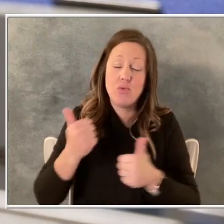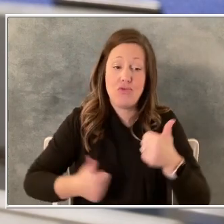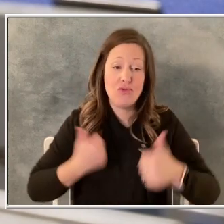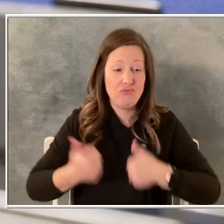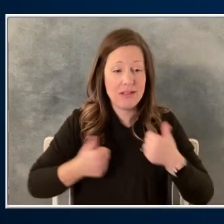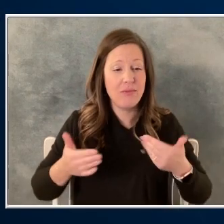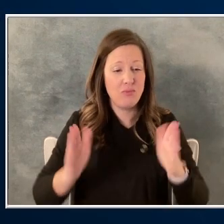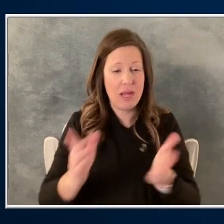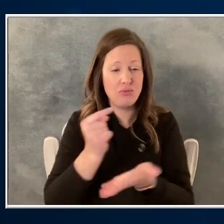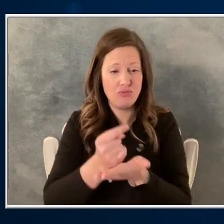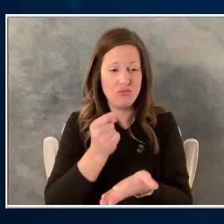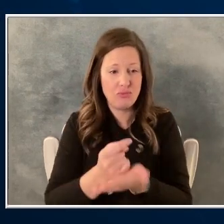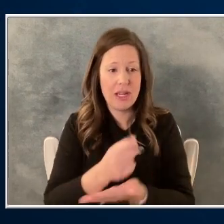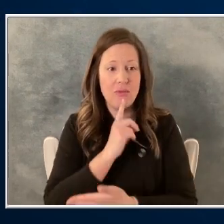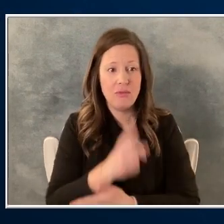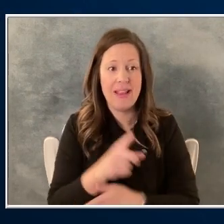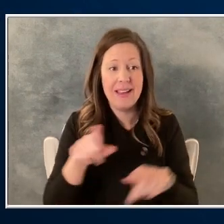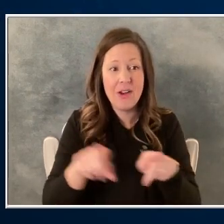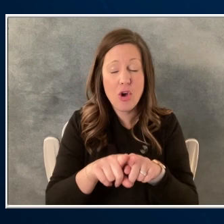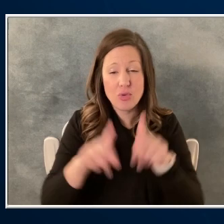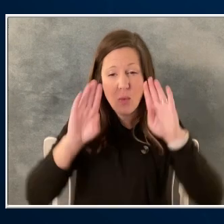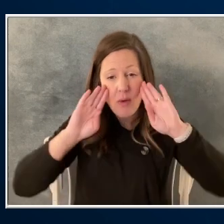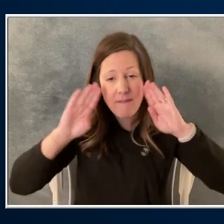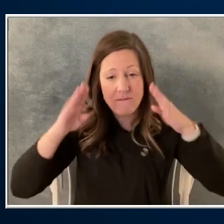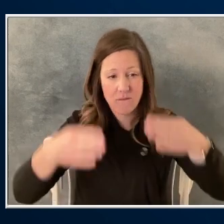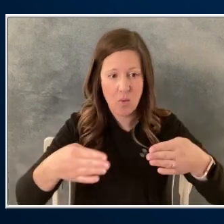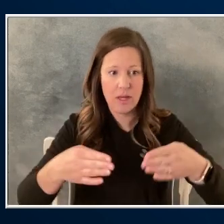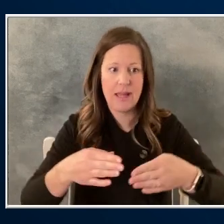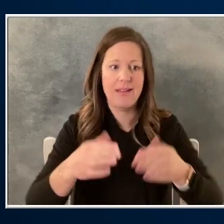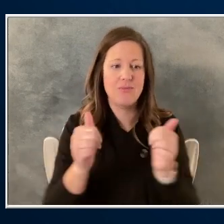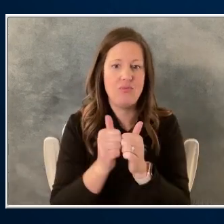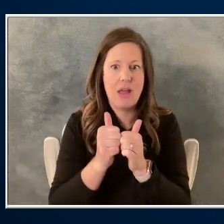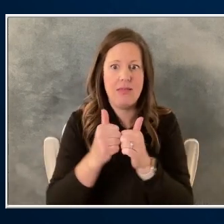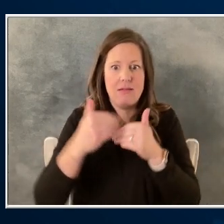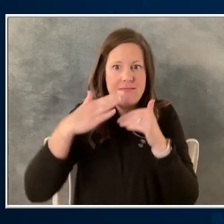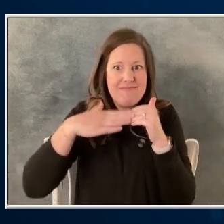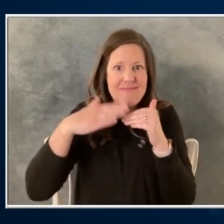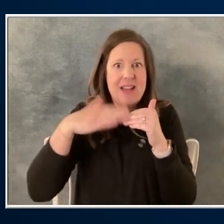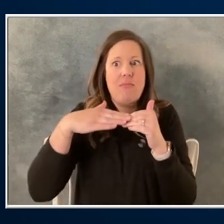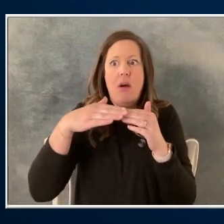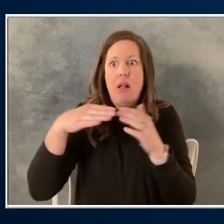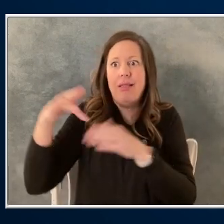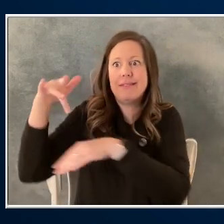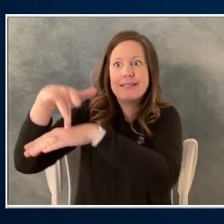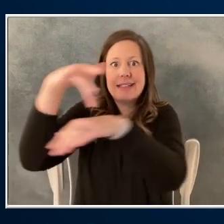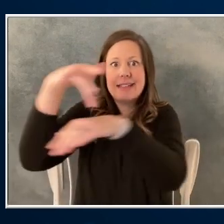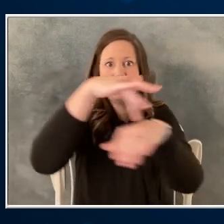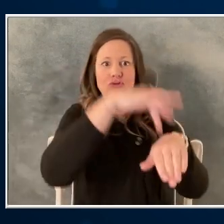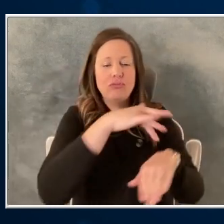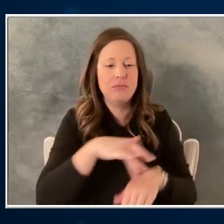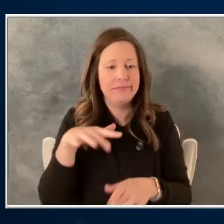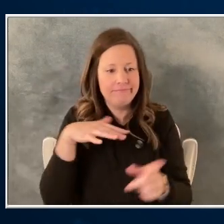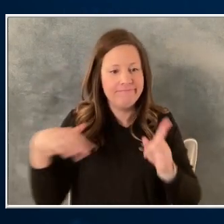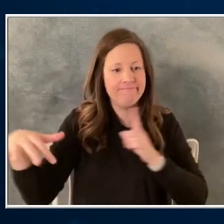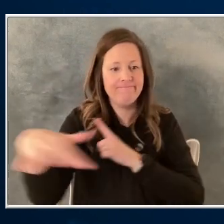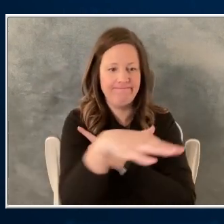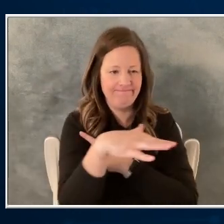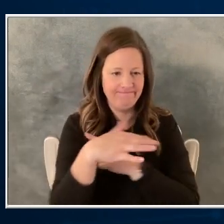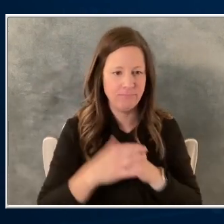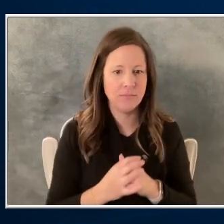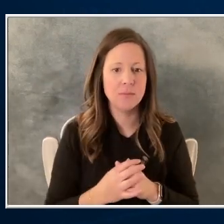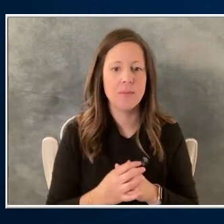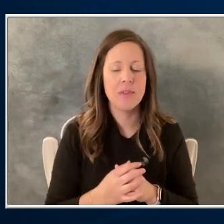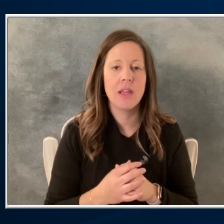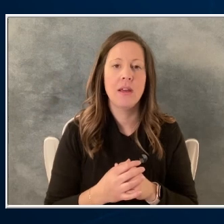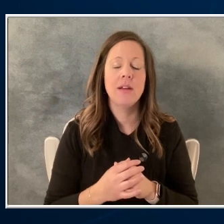also very focused, so with minimal surrounding dose to other organs outside the prostate. So Tyson's treatment course